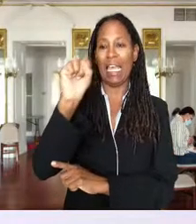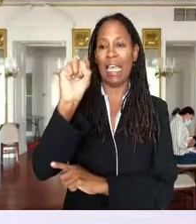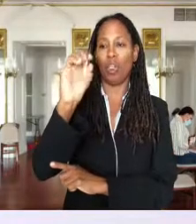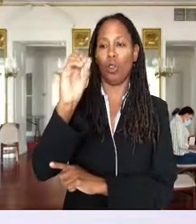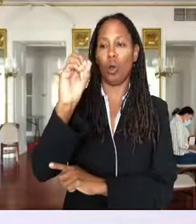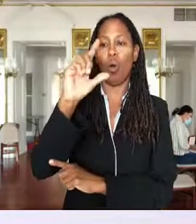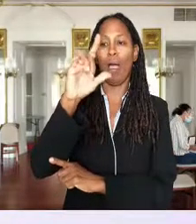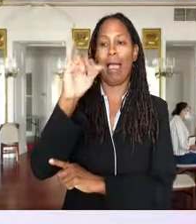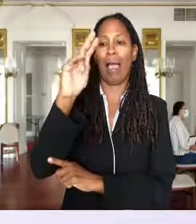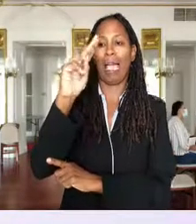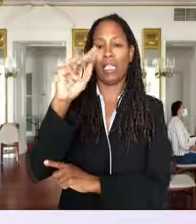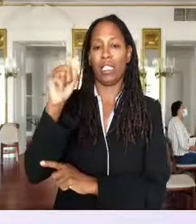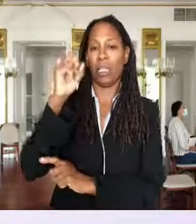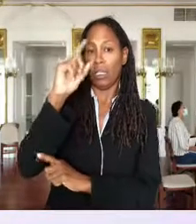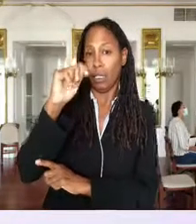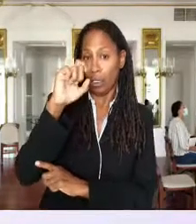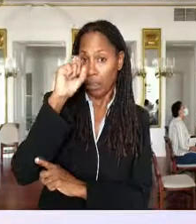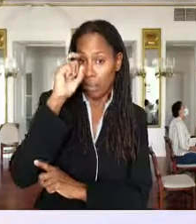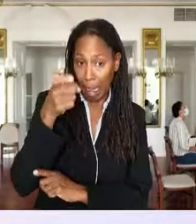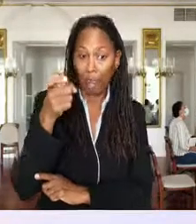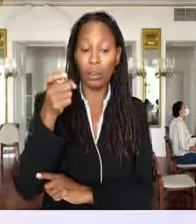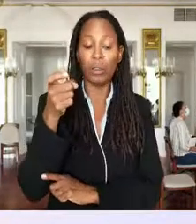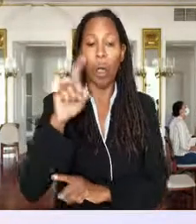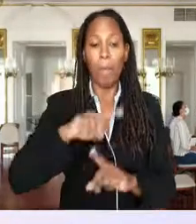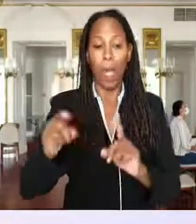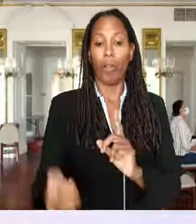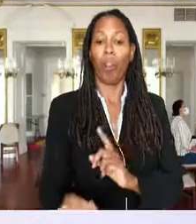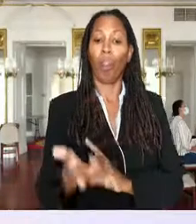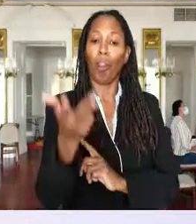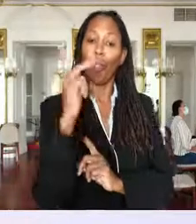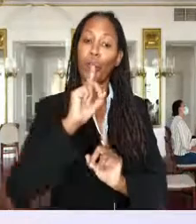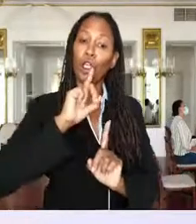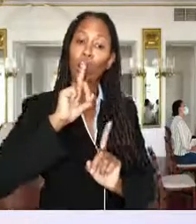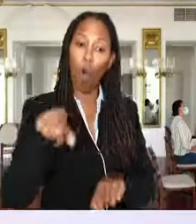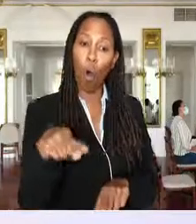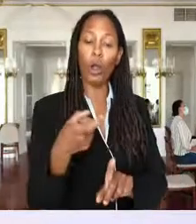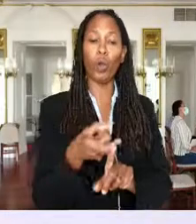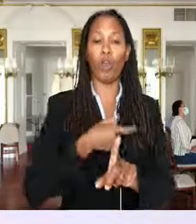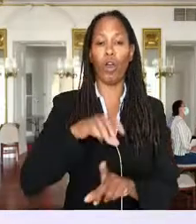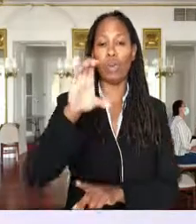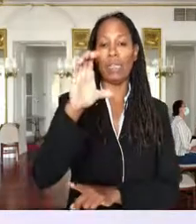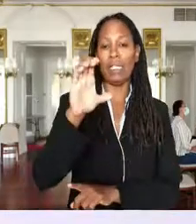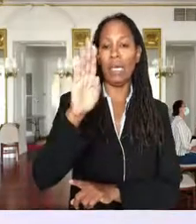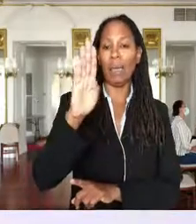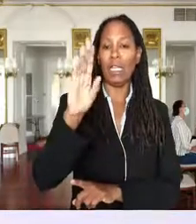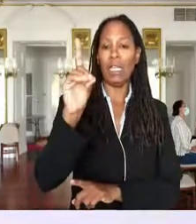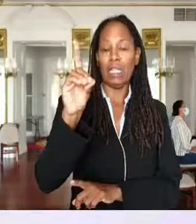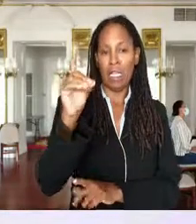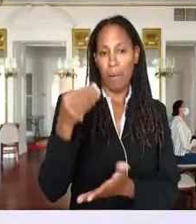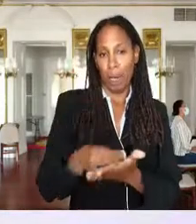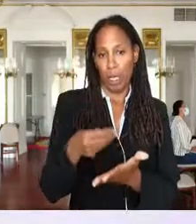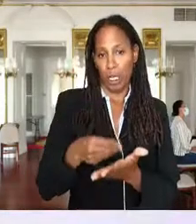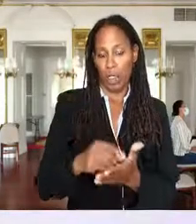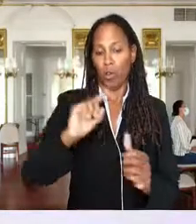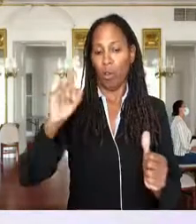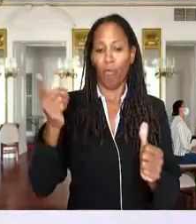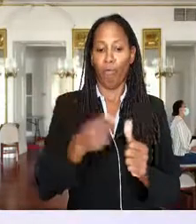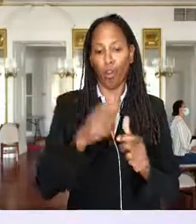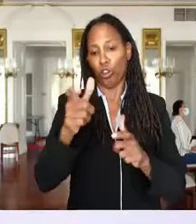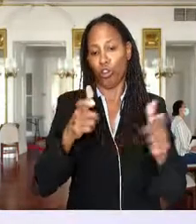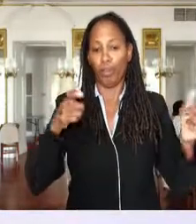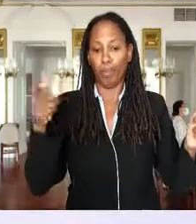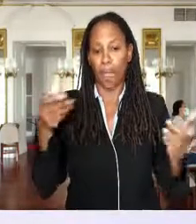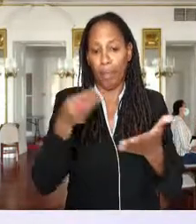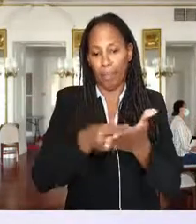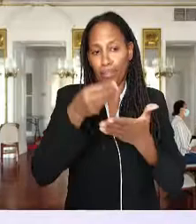Remember, we had to pay for those. But the three that we ordered were out of the CDBG fund. They were the first major purchase out of those CDBG